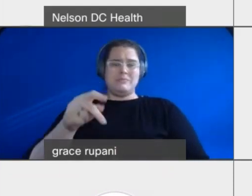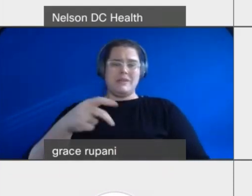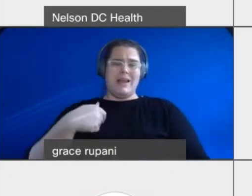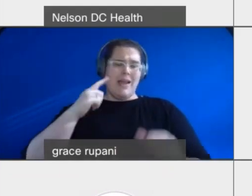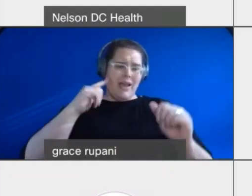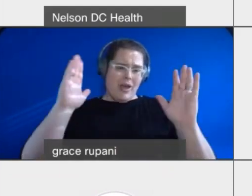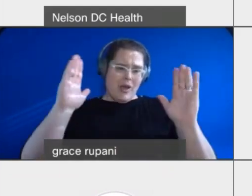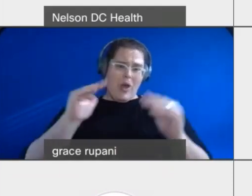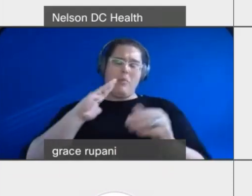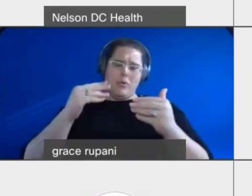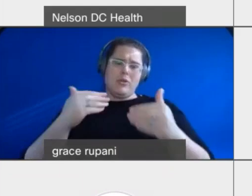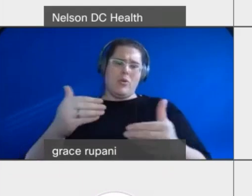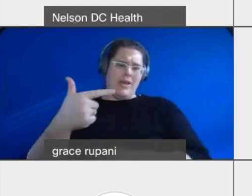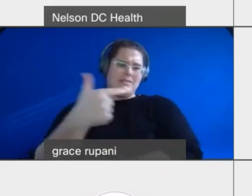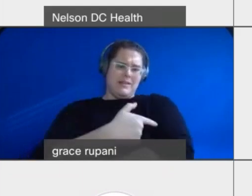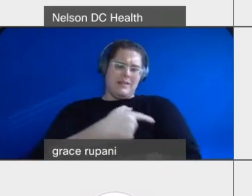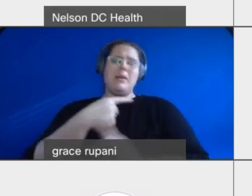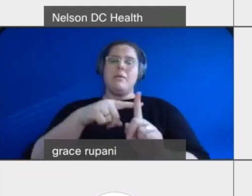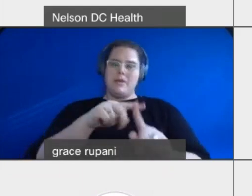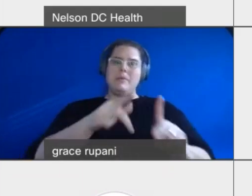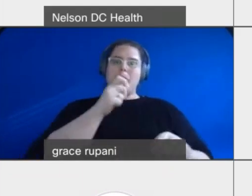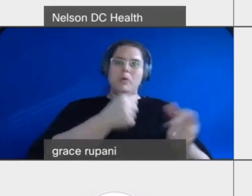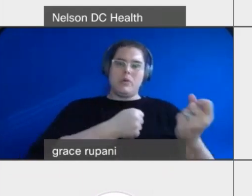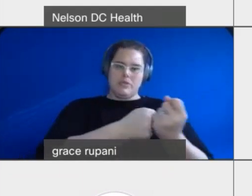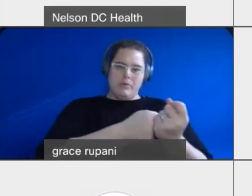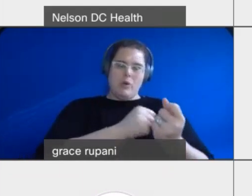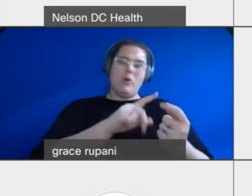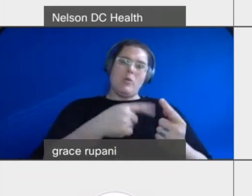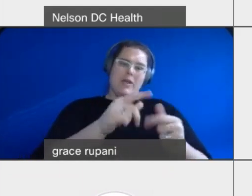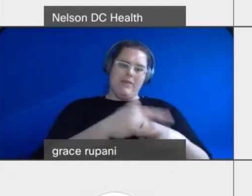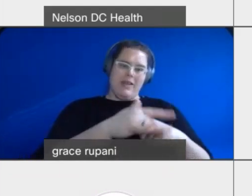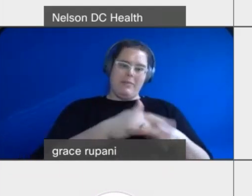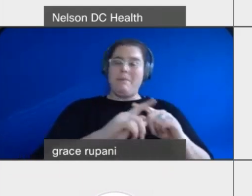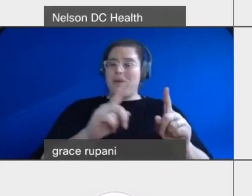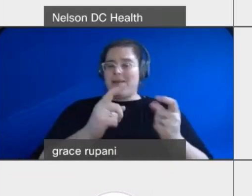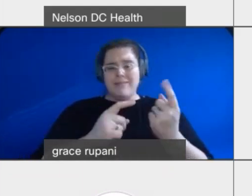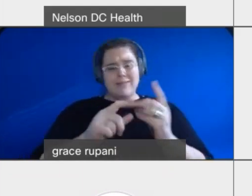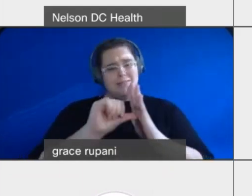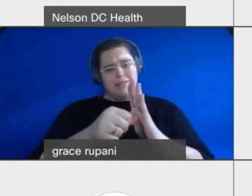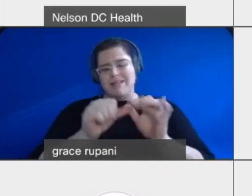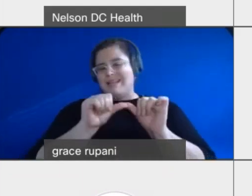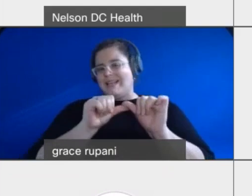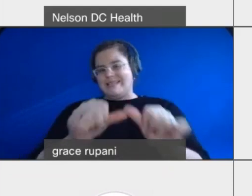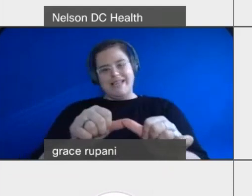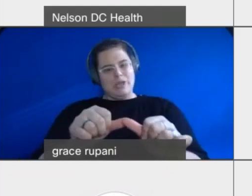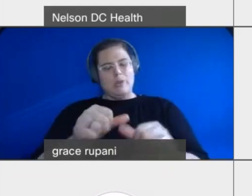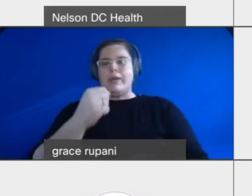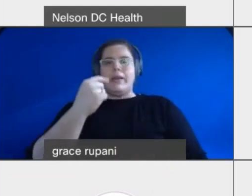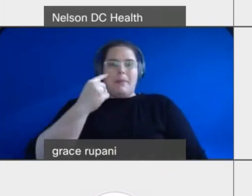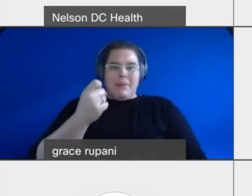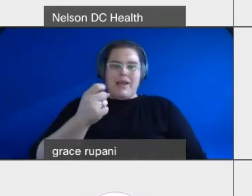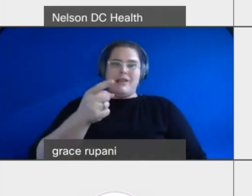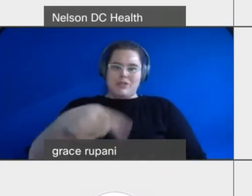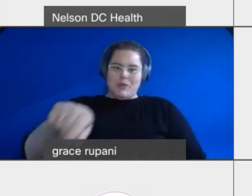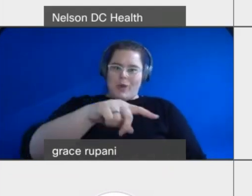and also the person supported when they're able to, but continue to do, just because your DSP is at a location all